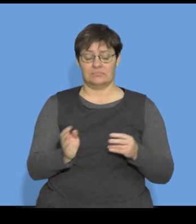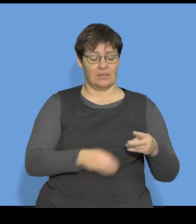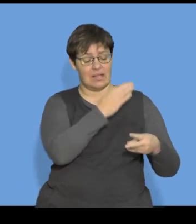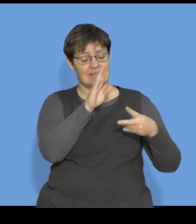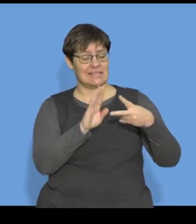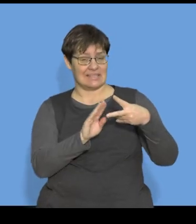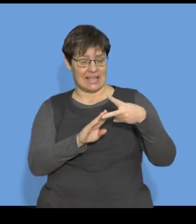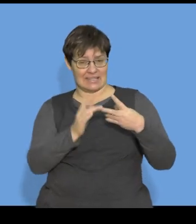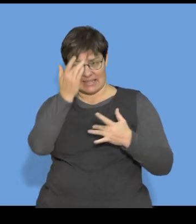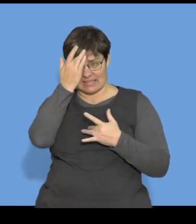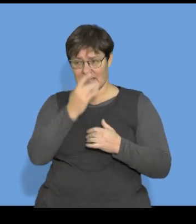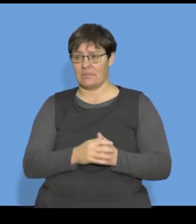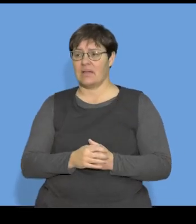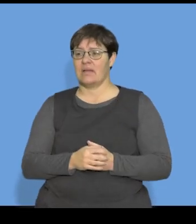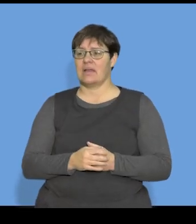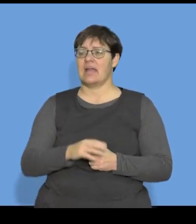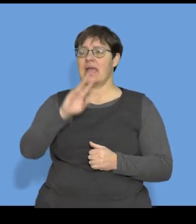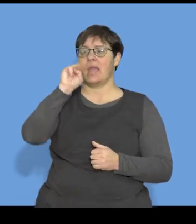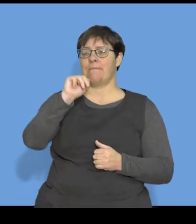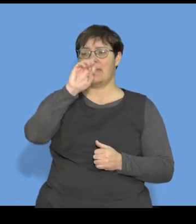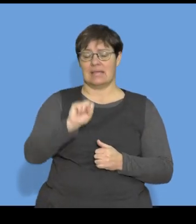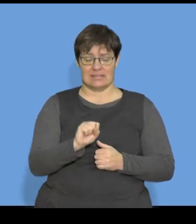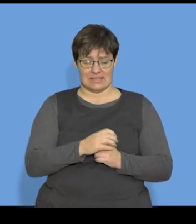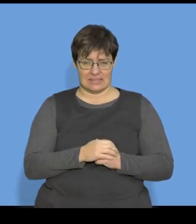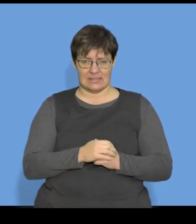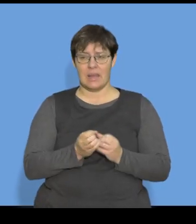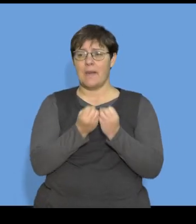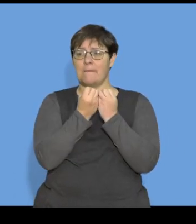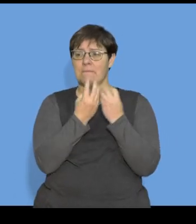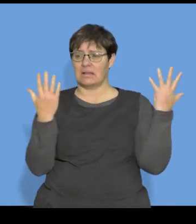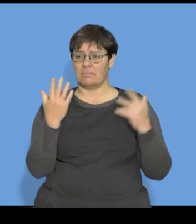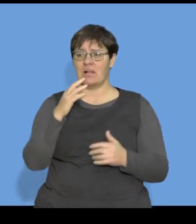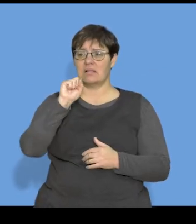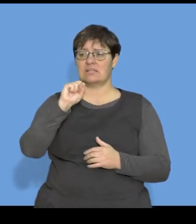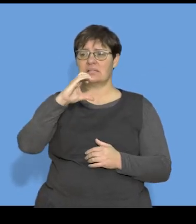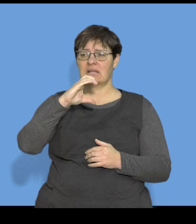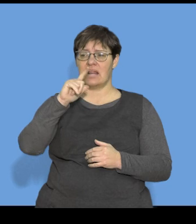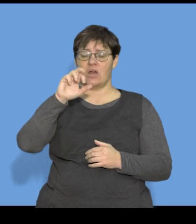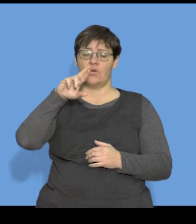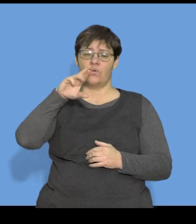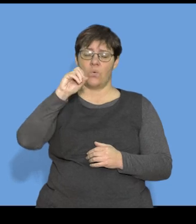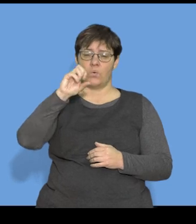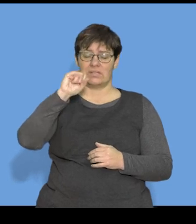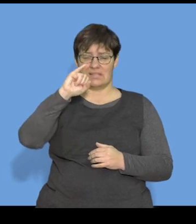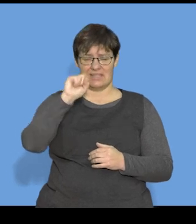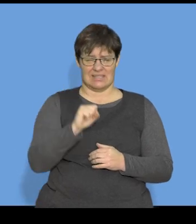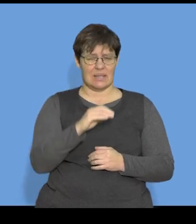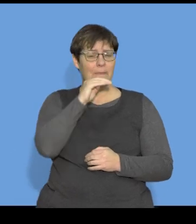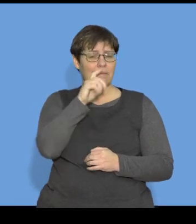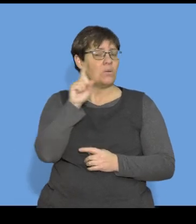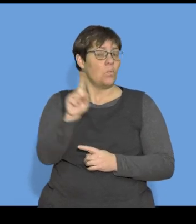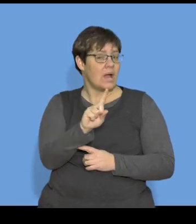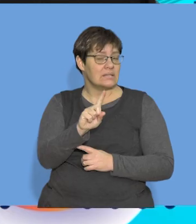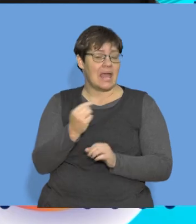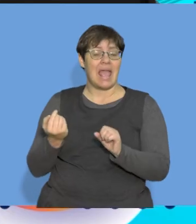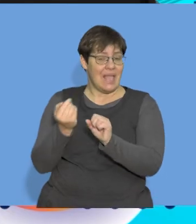The next one that we are dealing with multiple sclerosis. Then let's look at the neurons again. It means